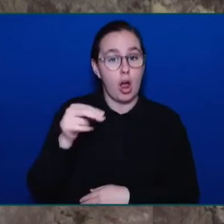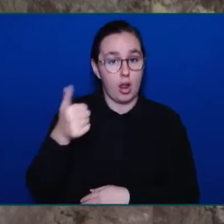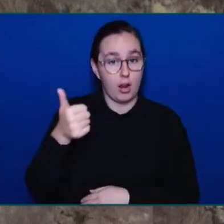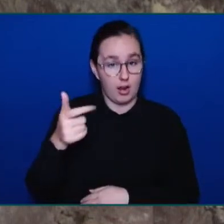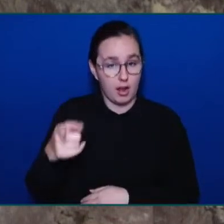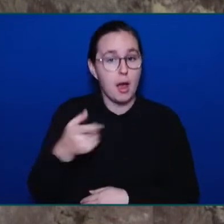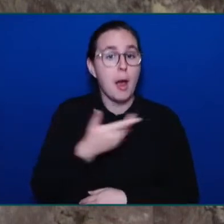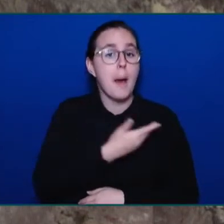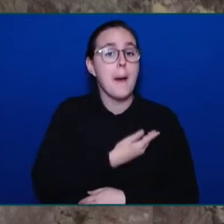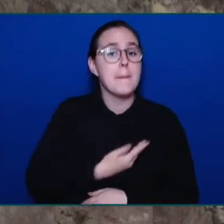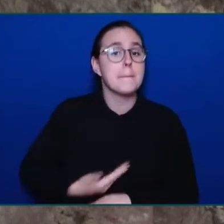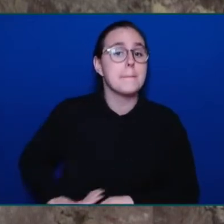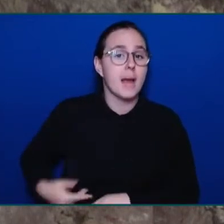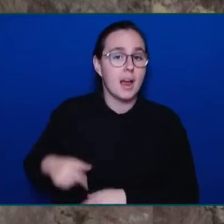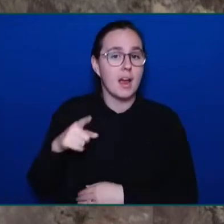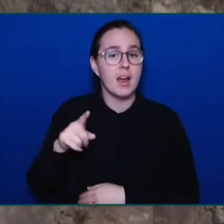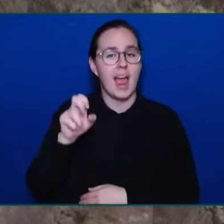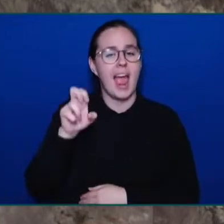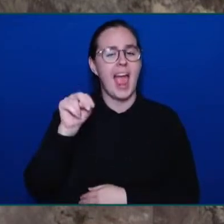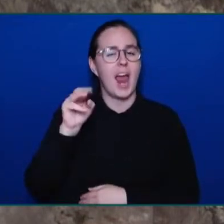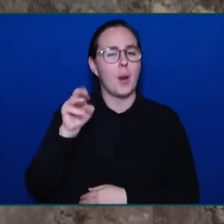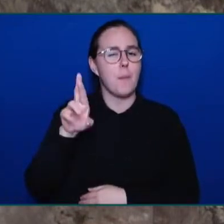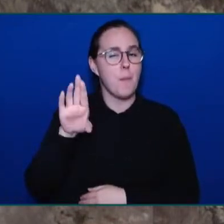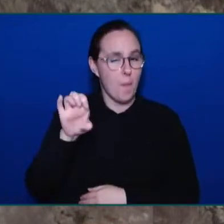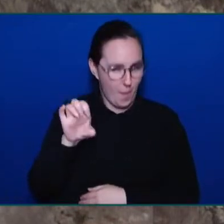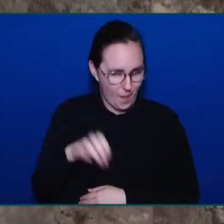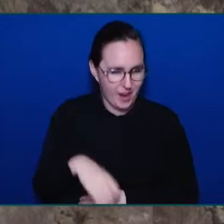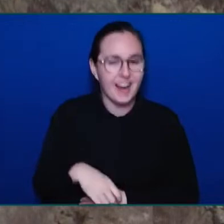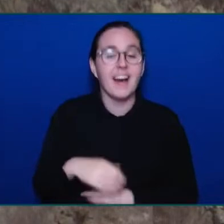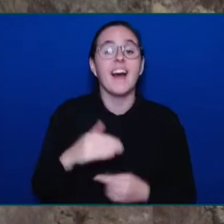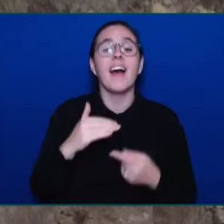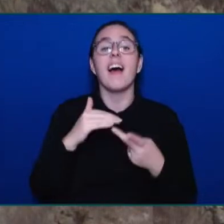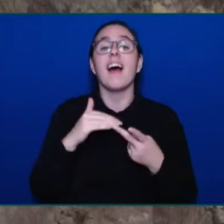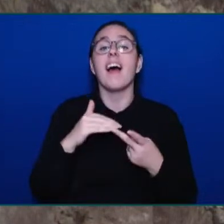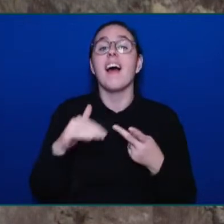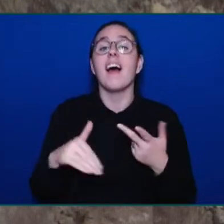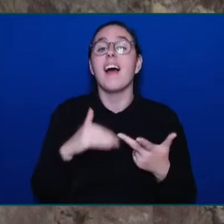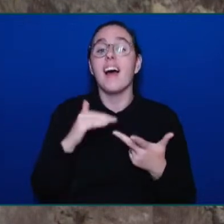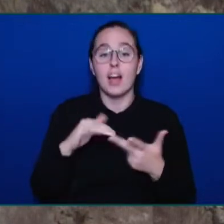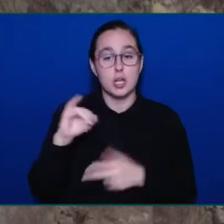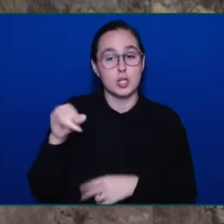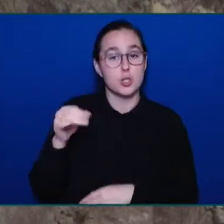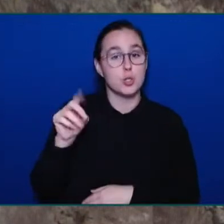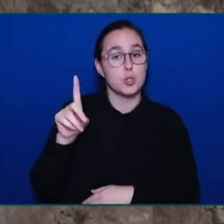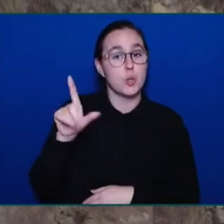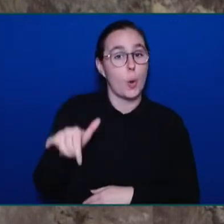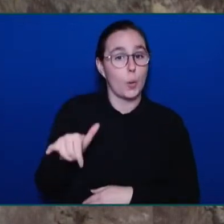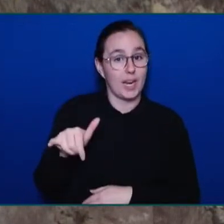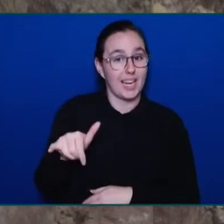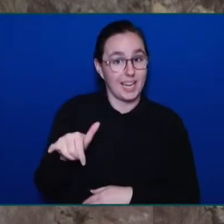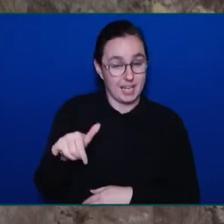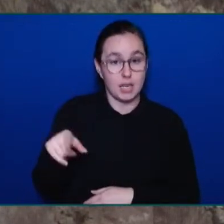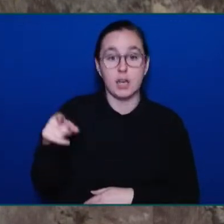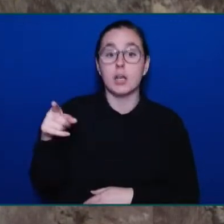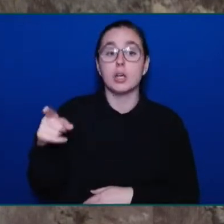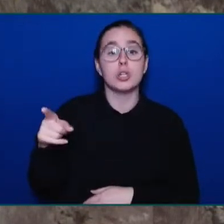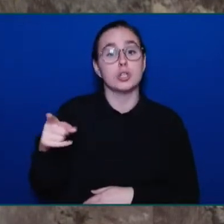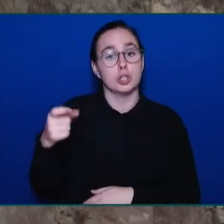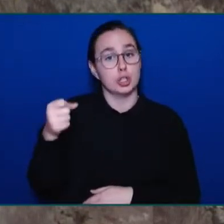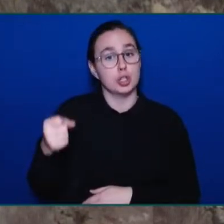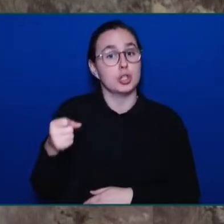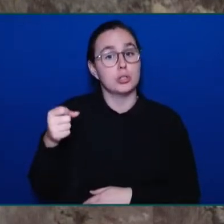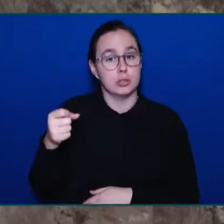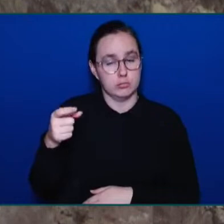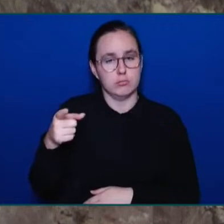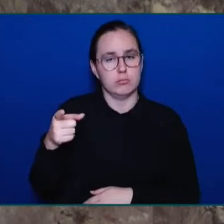as Jerry Dubrovny, Metro Vancouver Commissioner and Chief Administrative Officer, and Sandra Jensen,